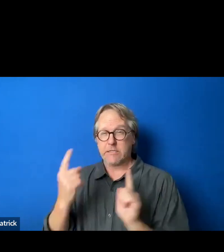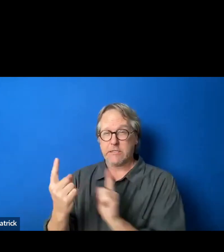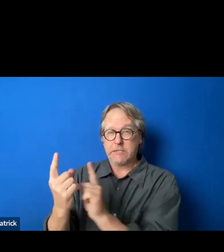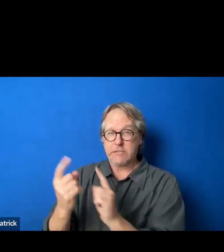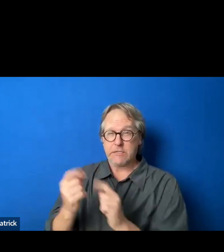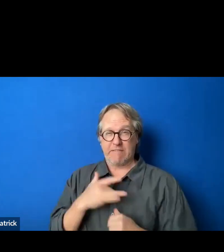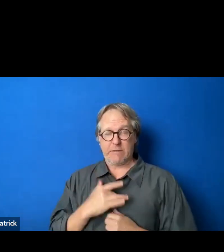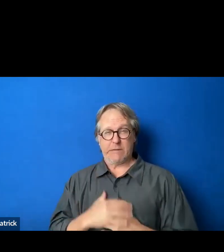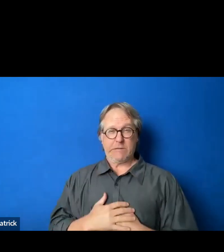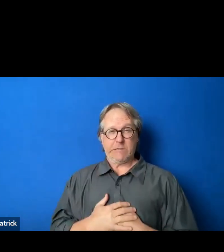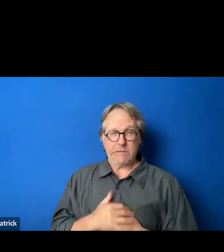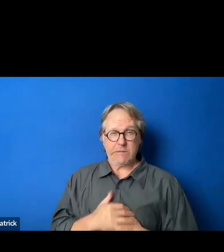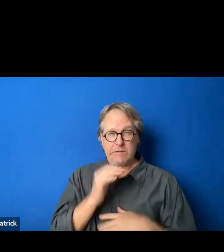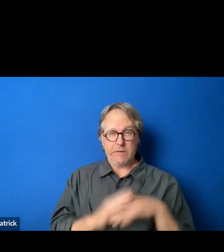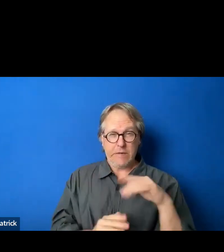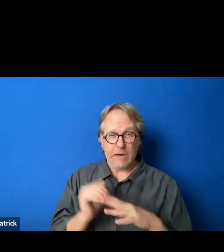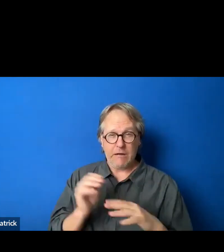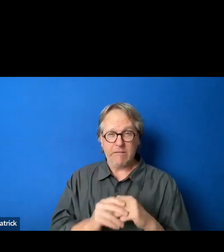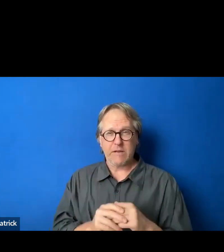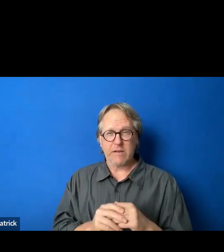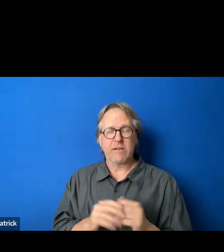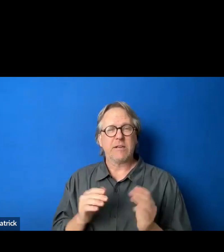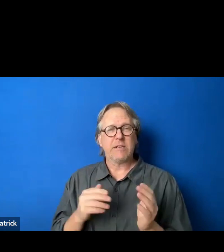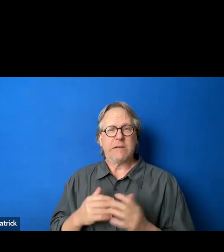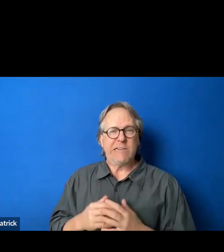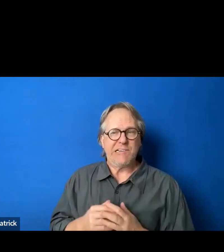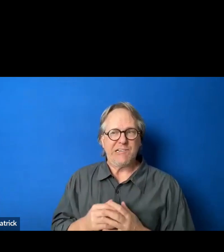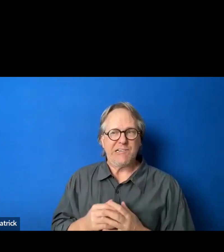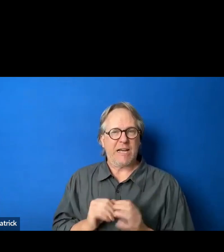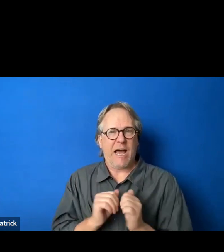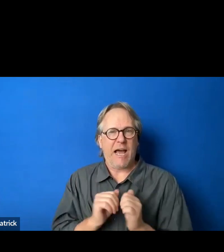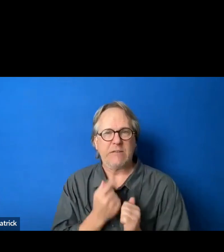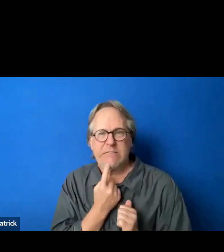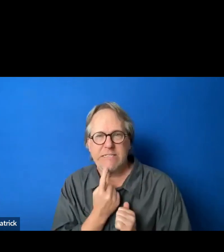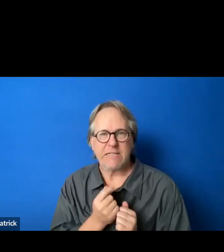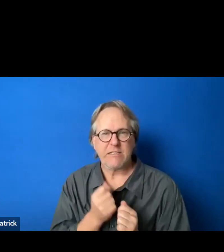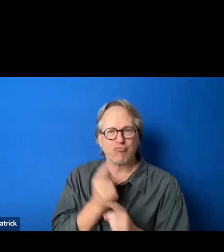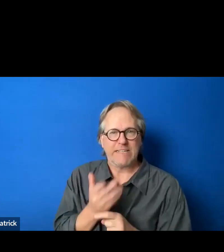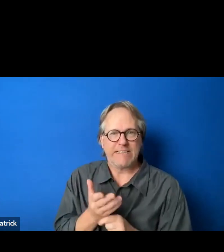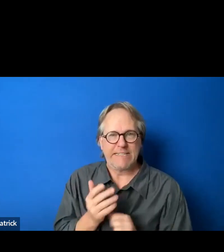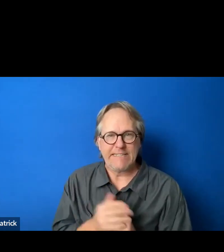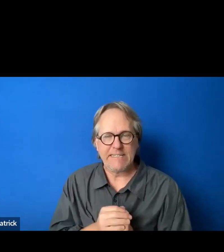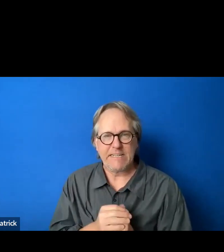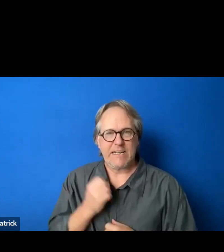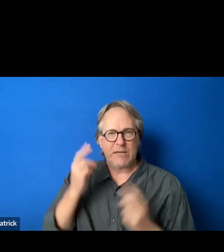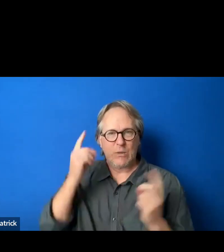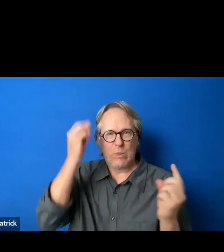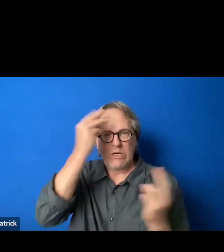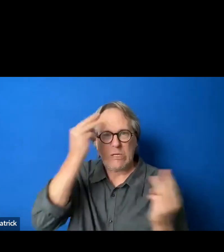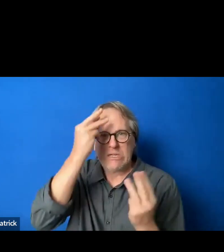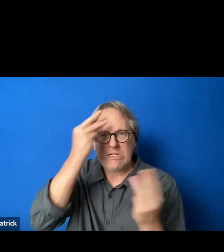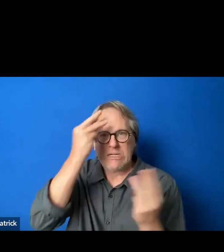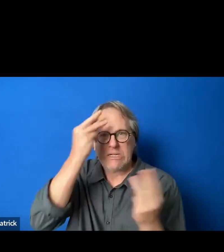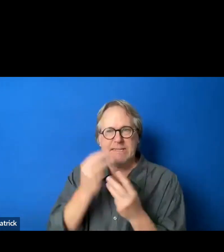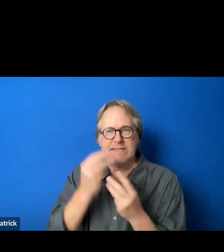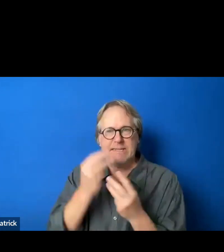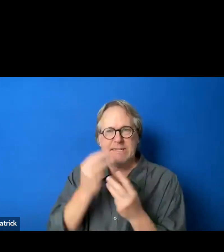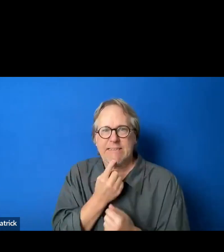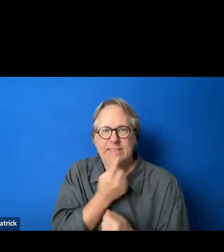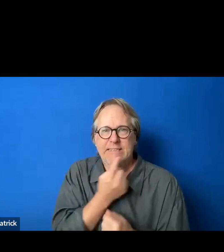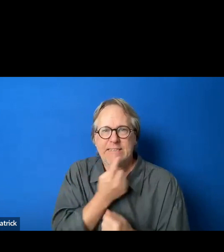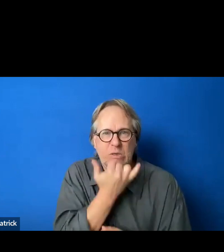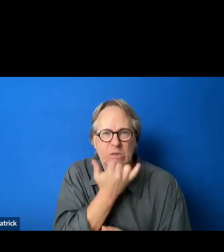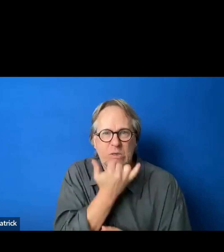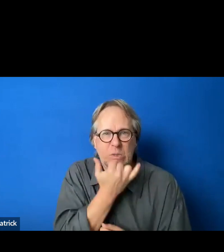we don't know the right thing to say and we worry about saying the wrong thing. Or we don't even think about